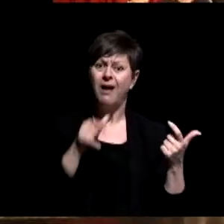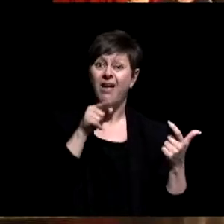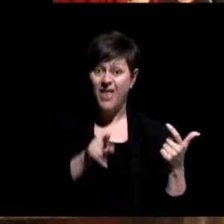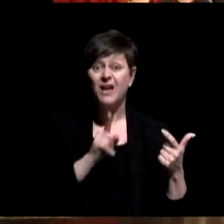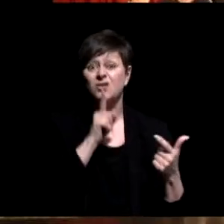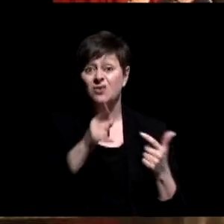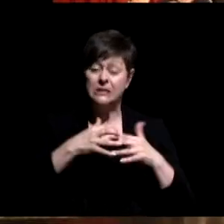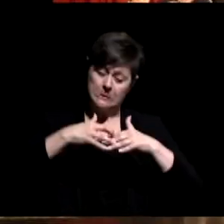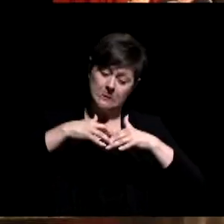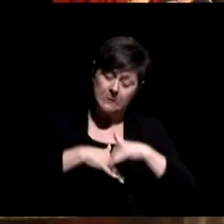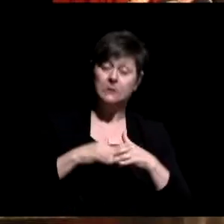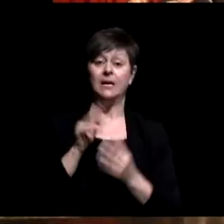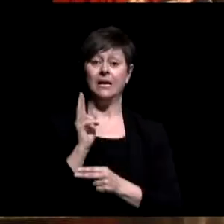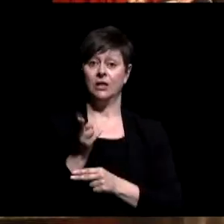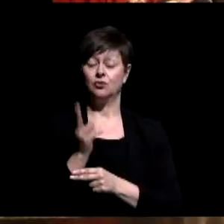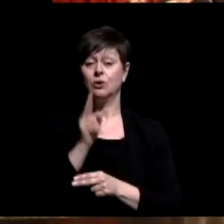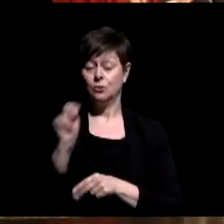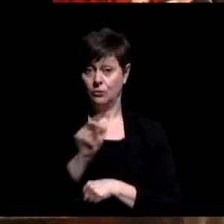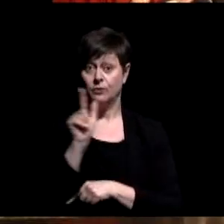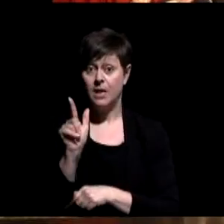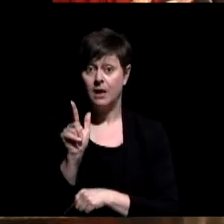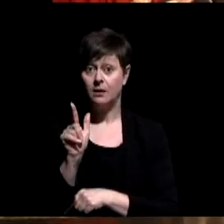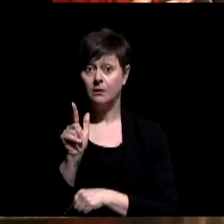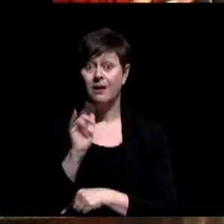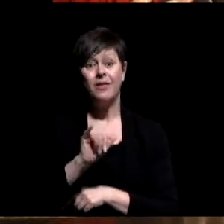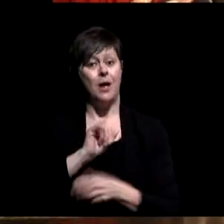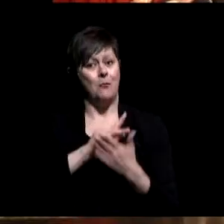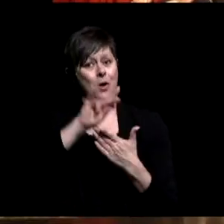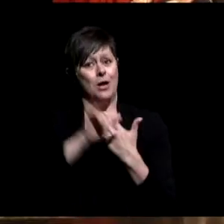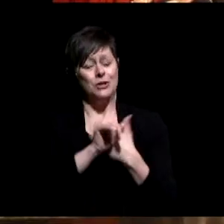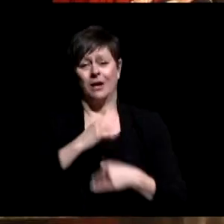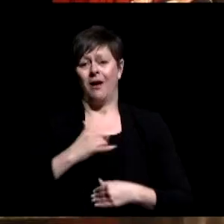future of Newfoundland and Labrador. A project very close to my heart,